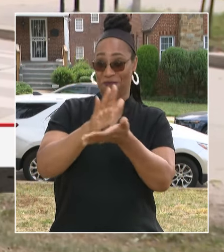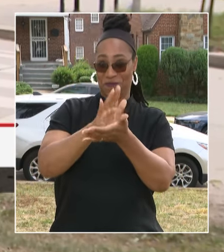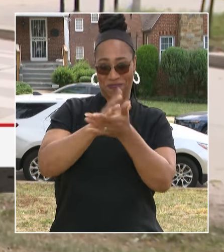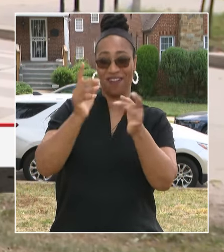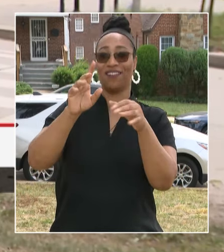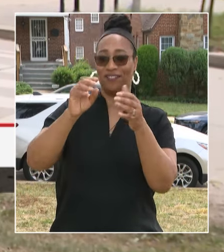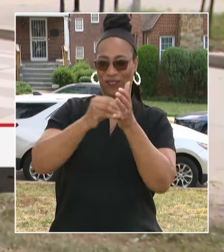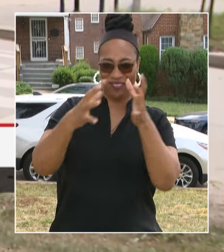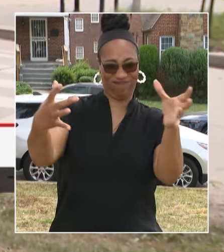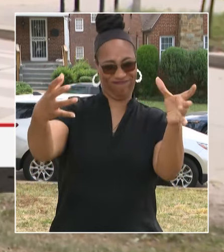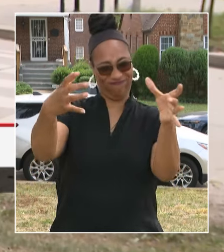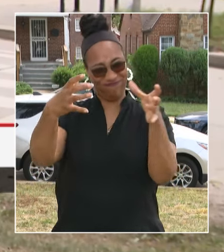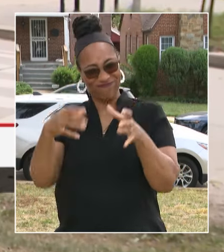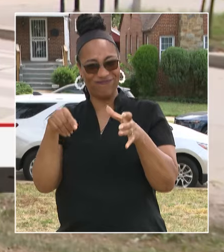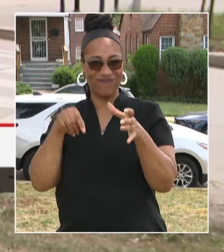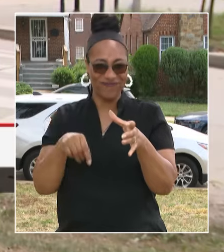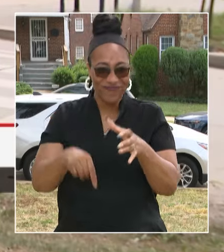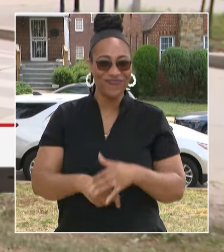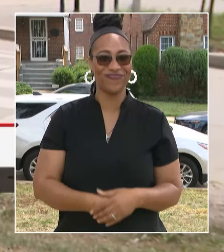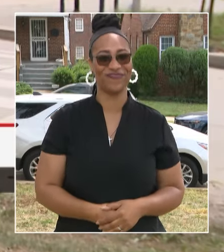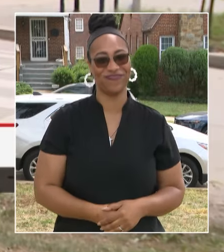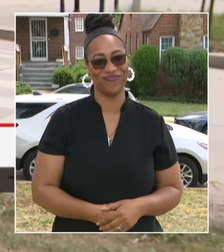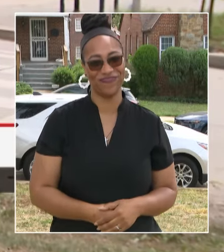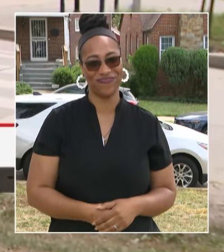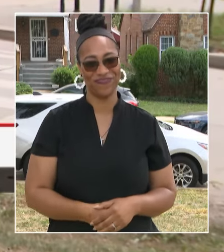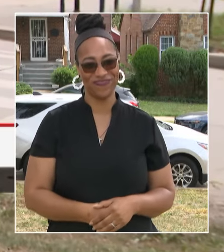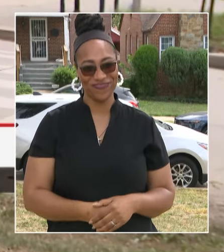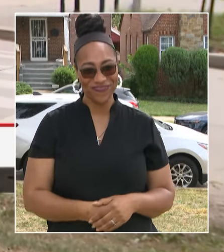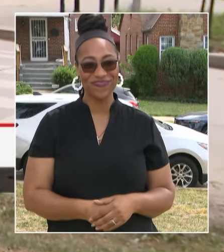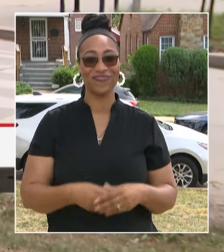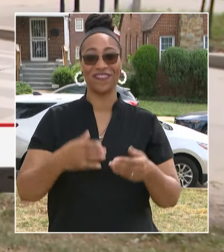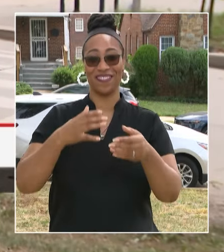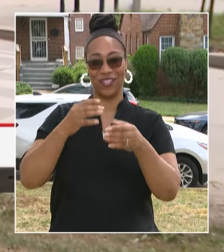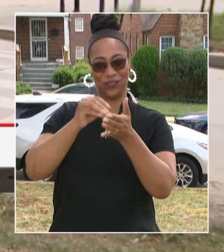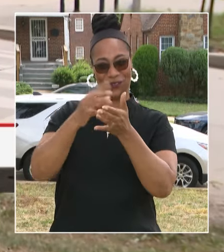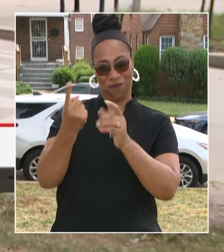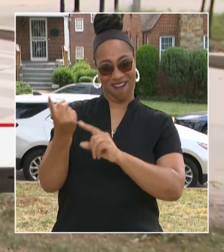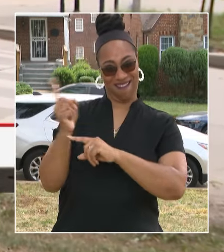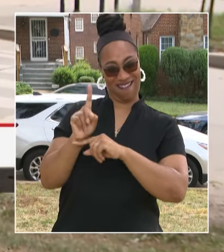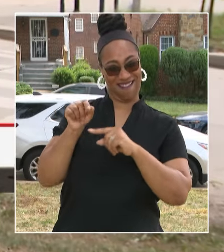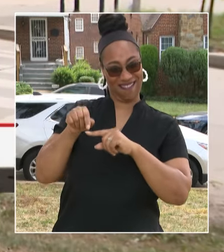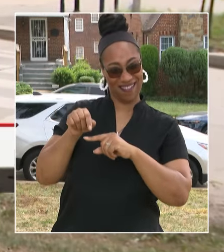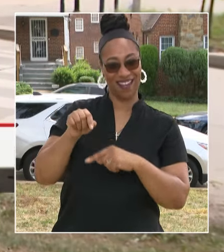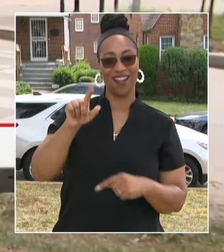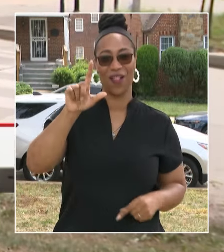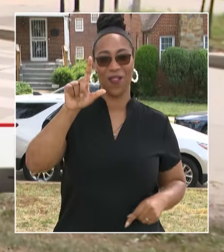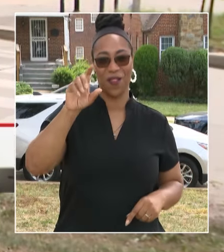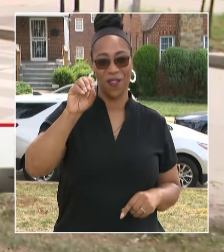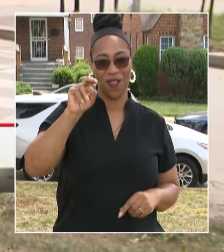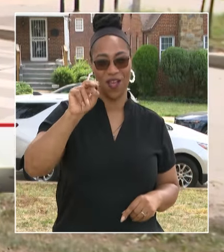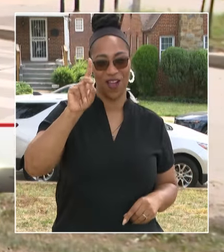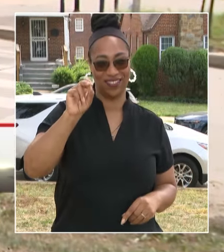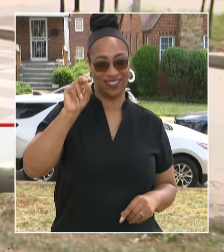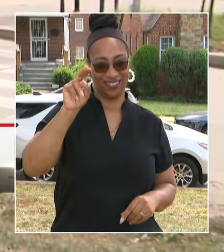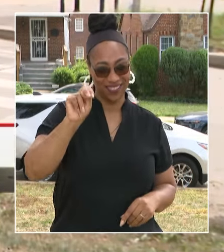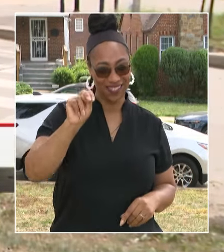Nichols, reading the bio of William Spaulding, and I hear we're in for a treat. We are also